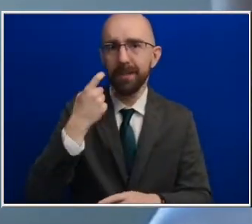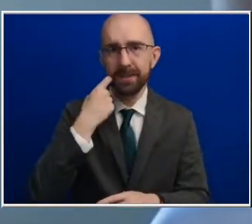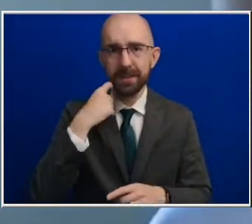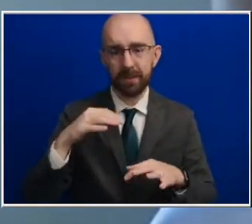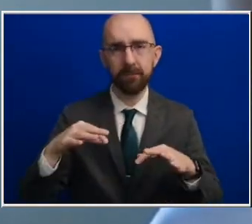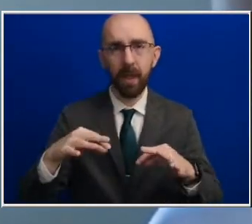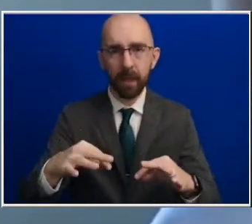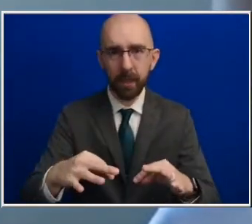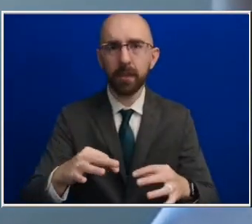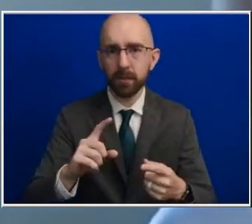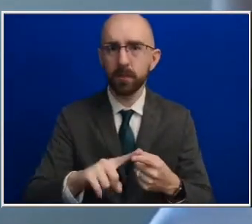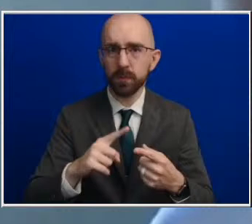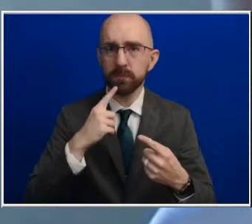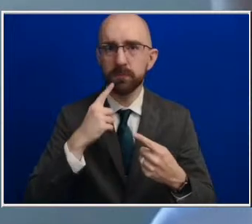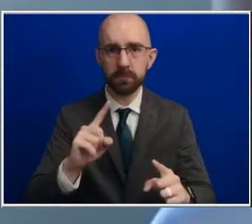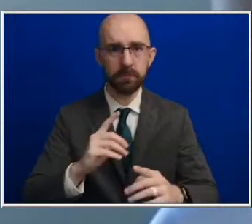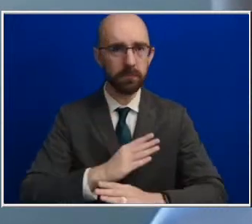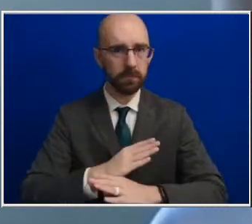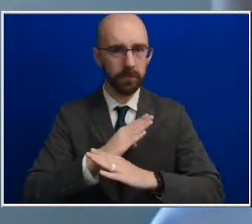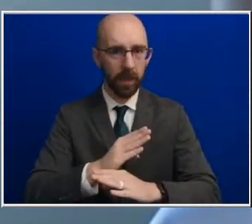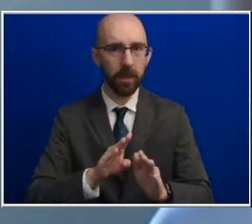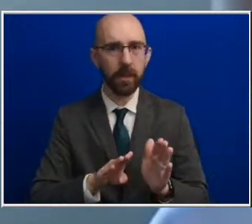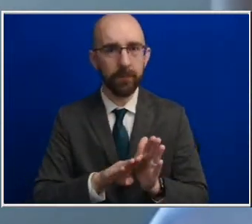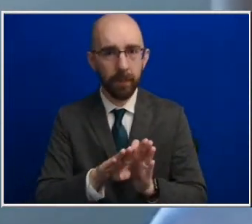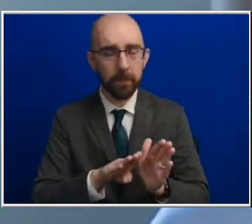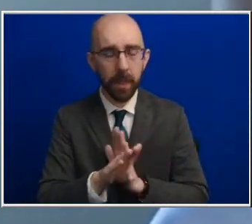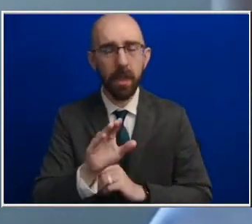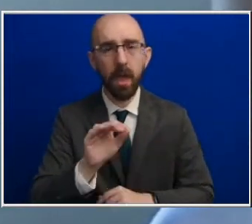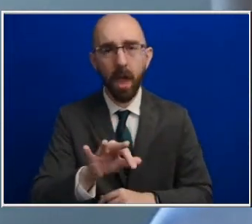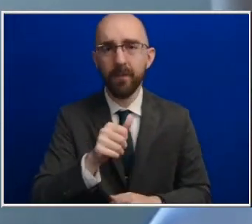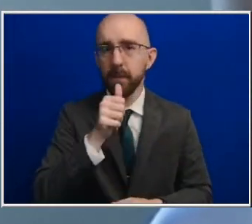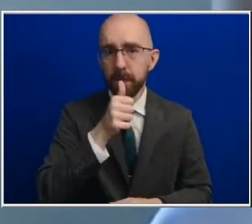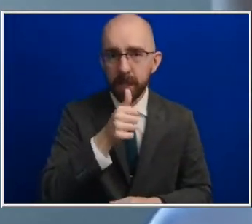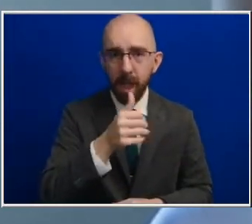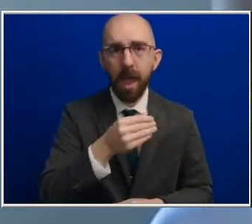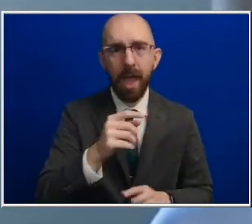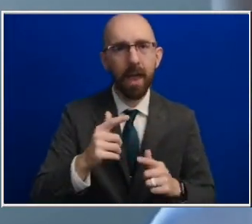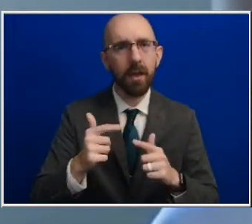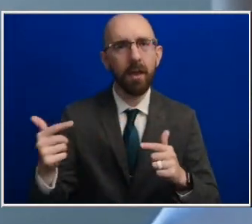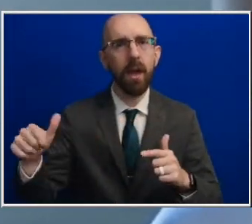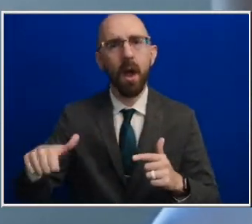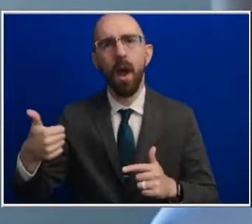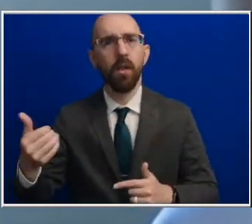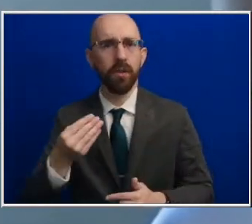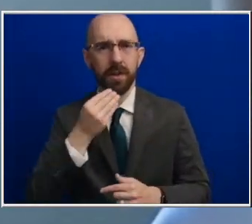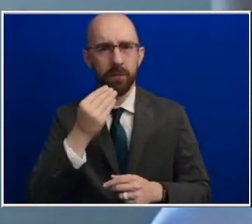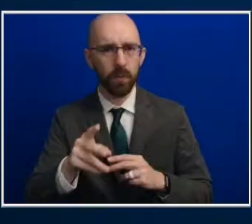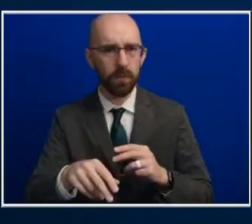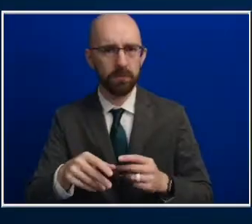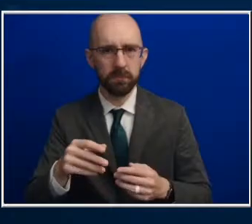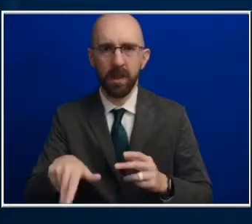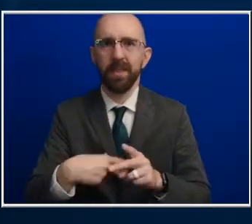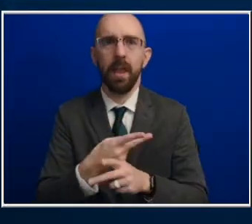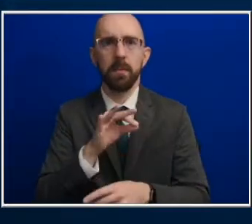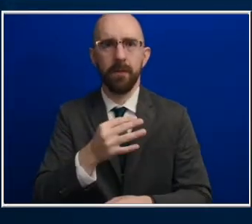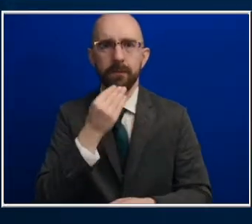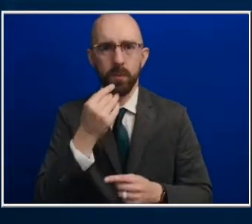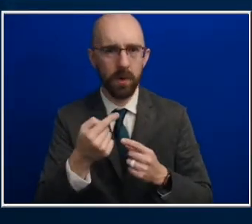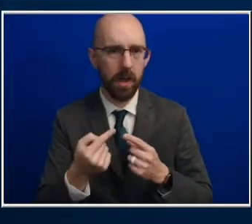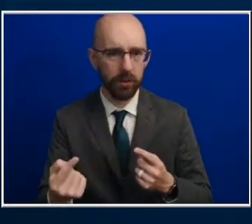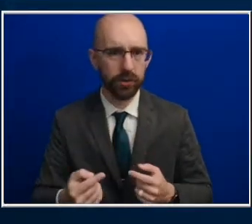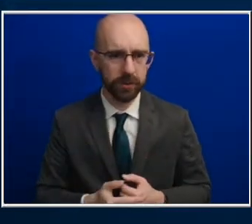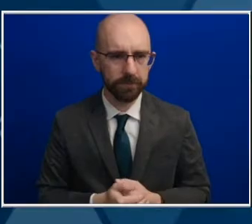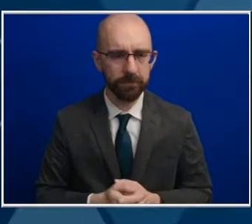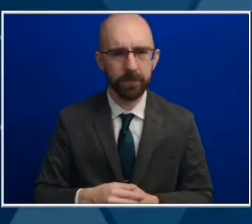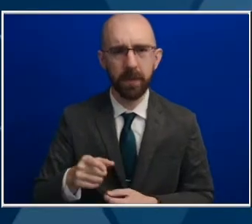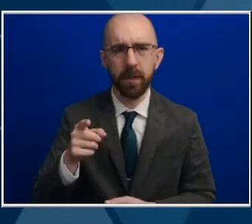findings to effectively prevent the development of peanut and other food allergies. Well, the FDA